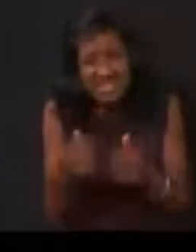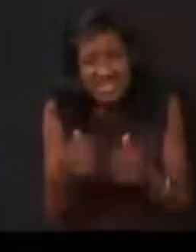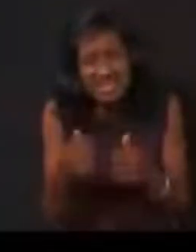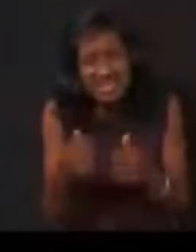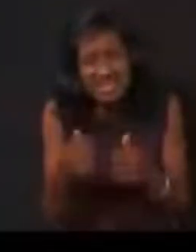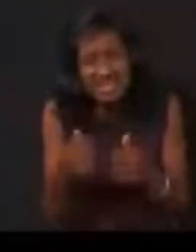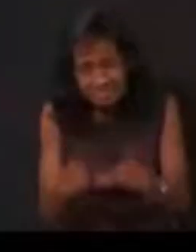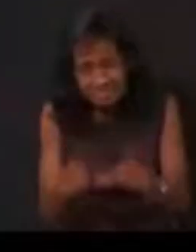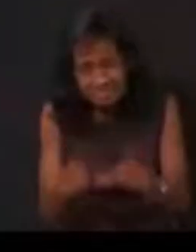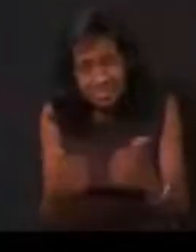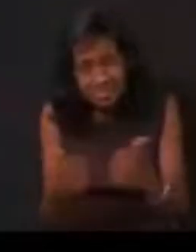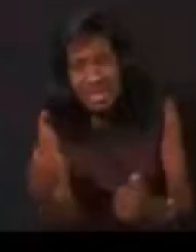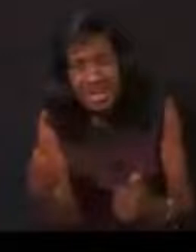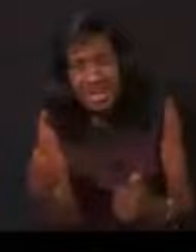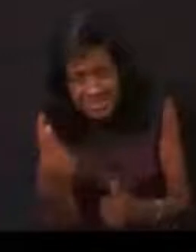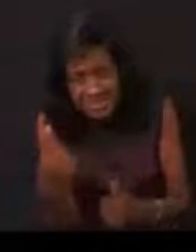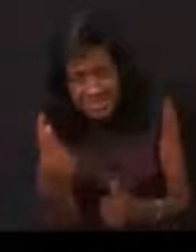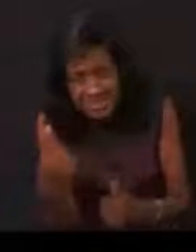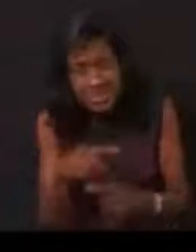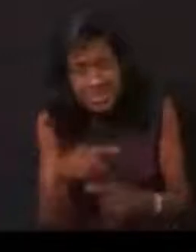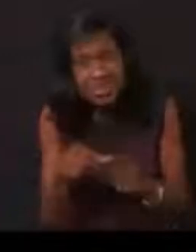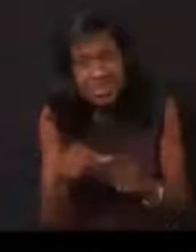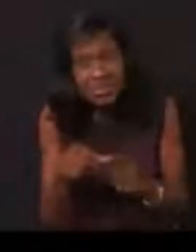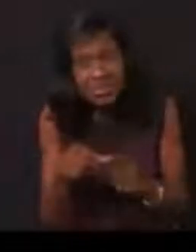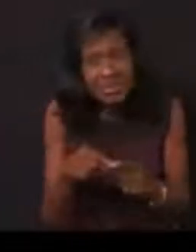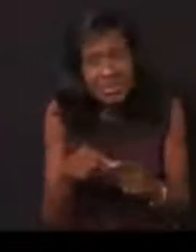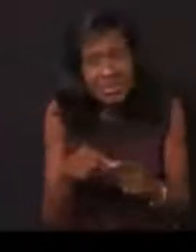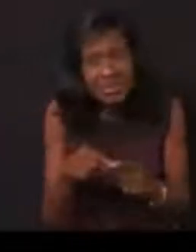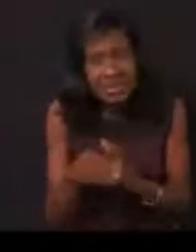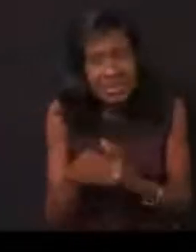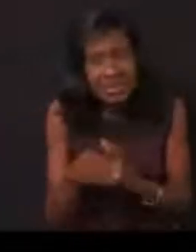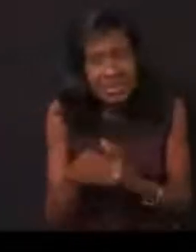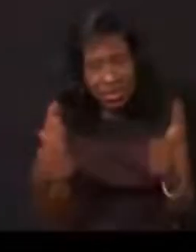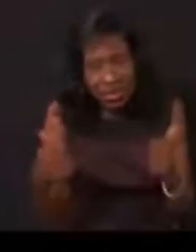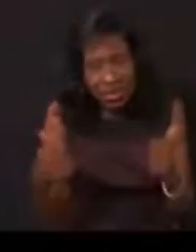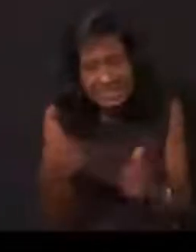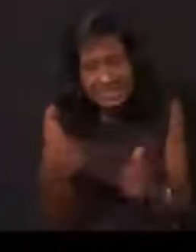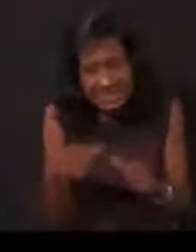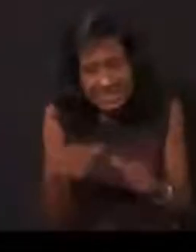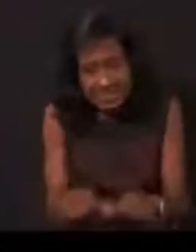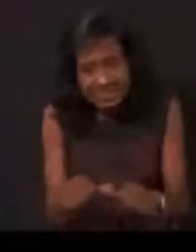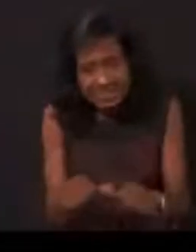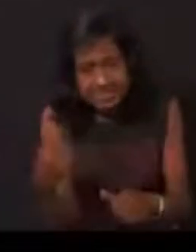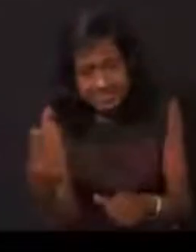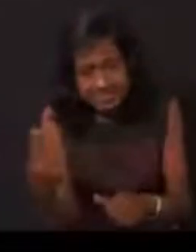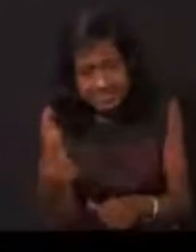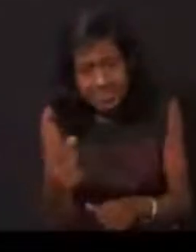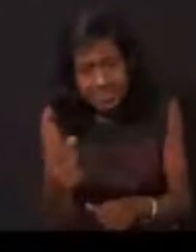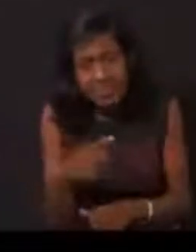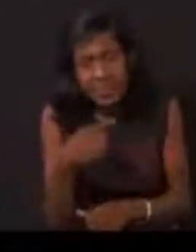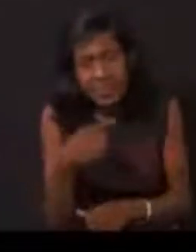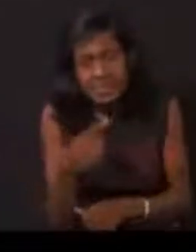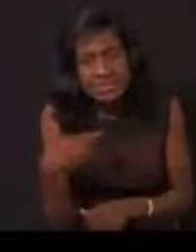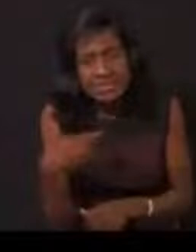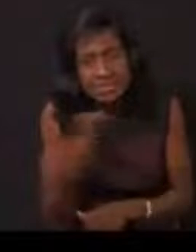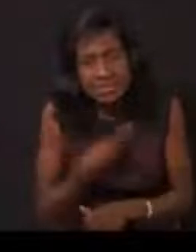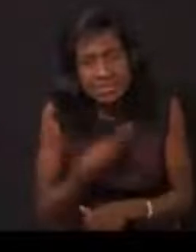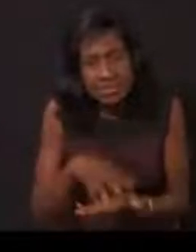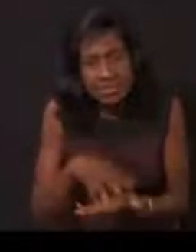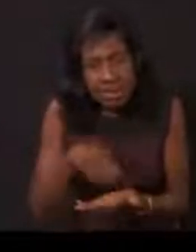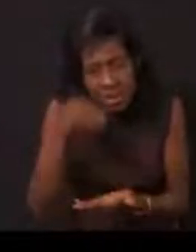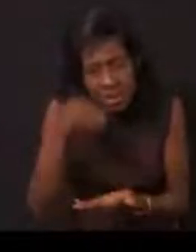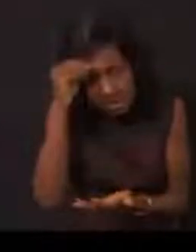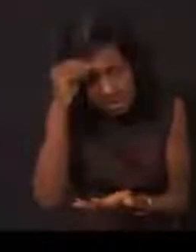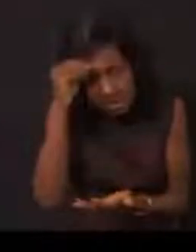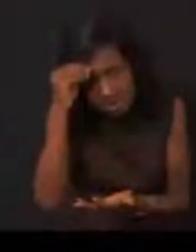and isolation techniques. Now, as mentioned at the beginning of my remarks, we've learned that there are areas of